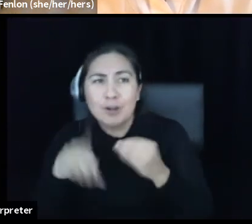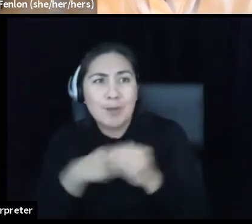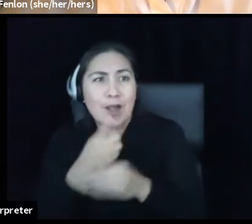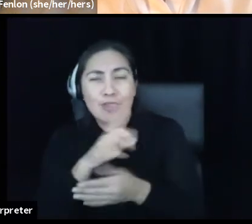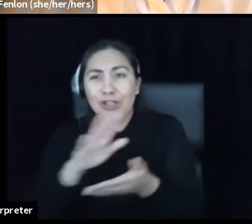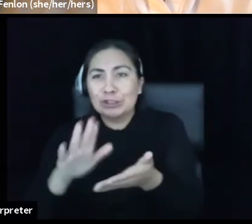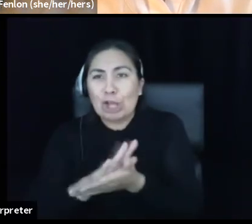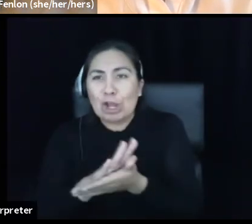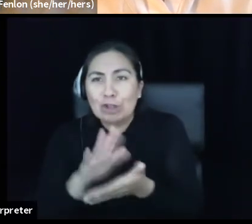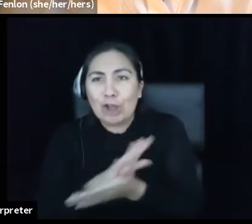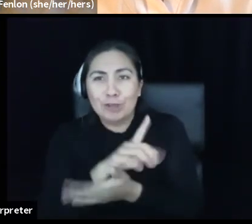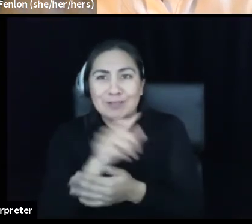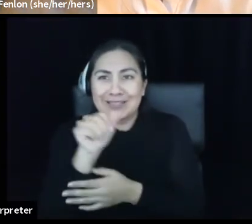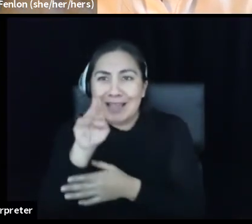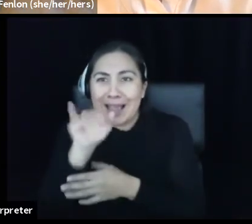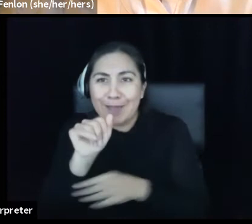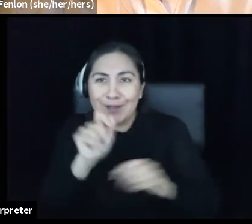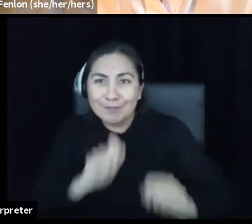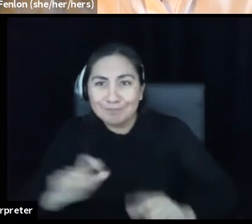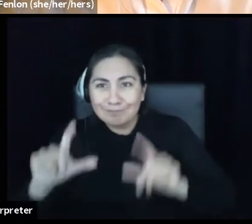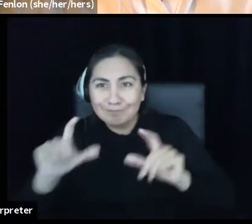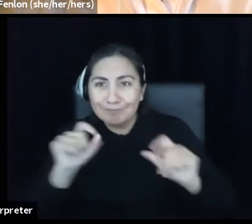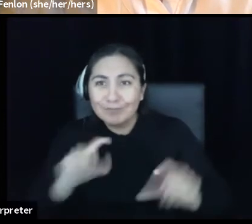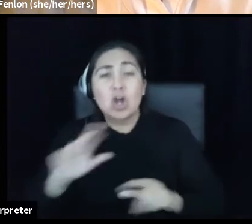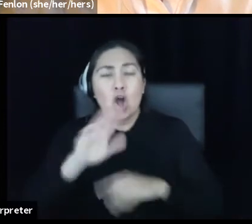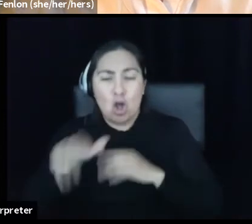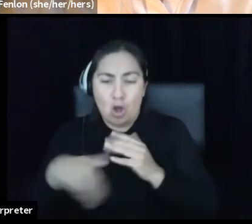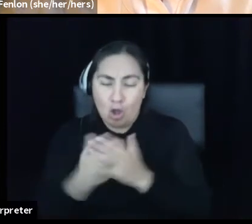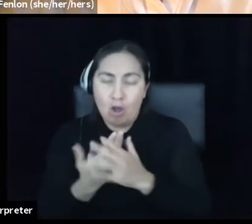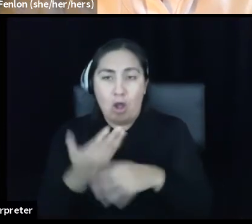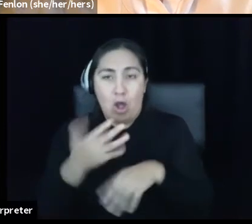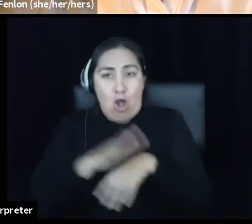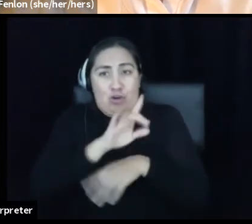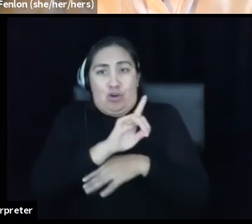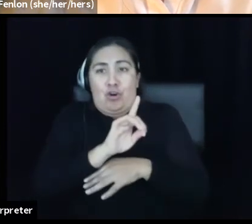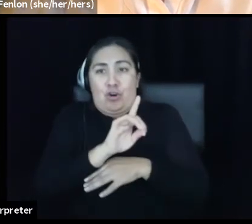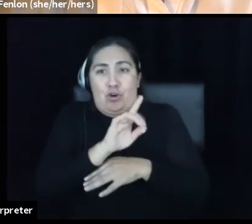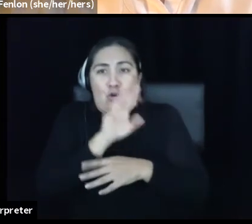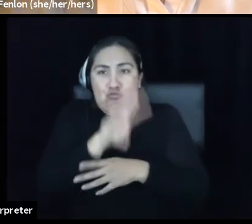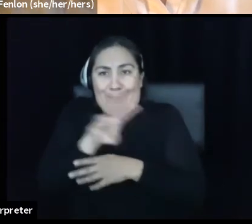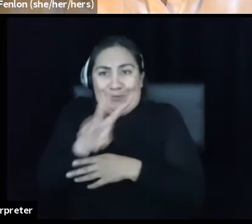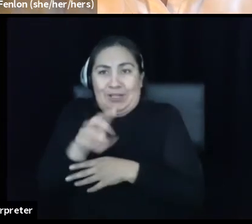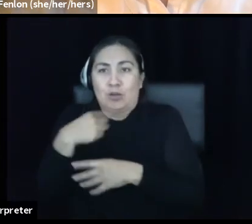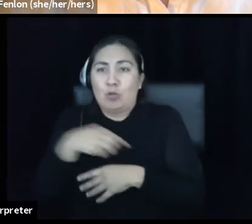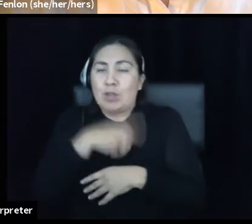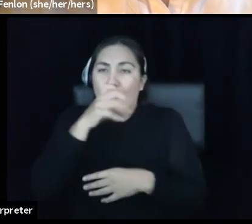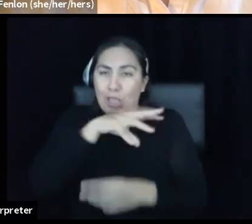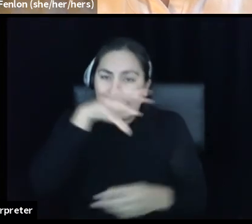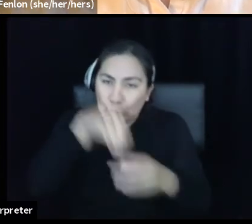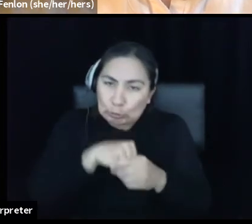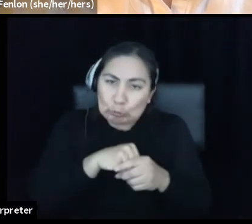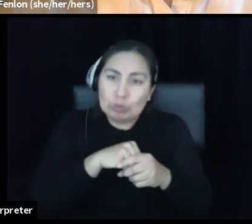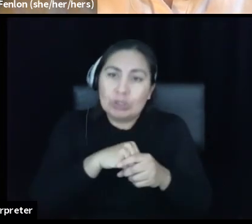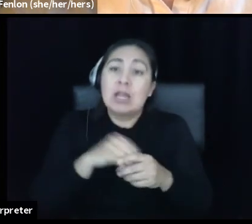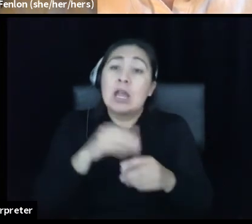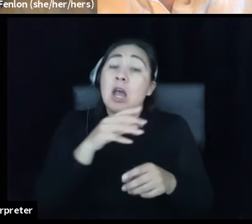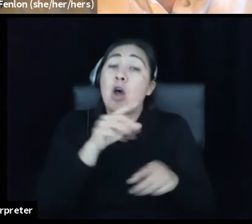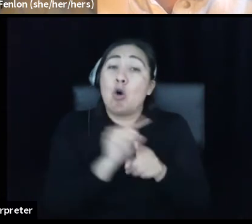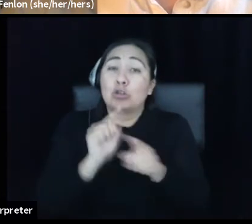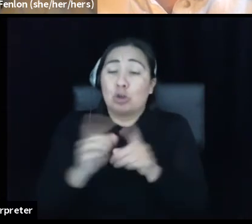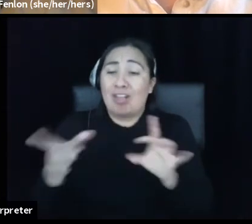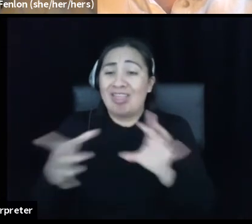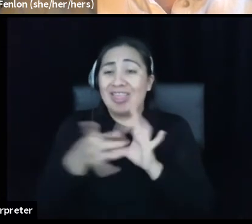her website, but we will also be including them and a link to her website as well on the